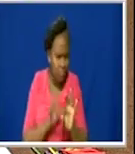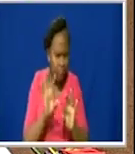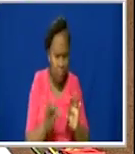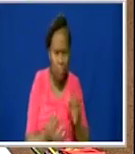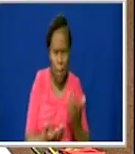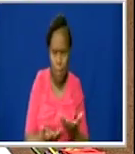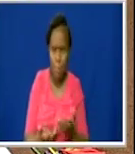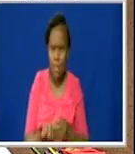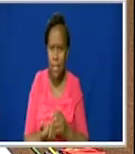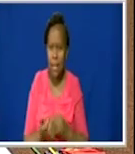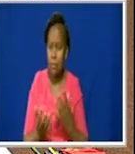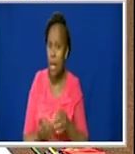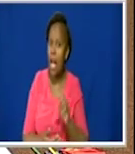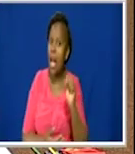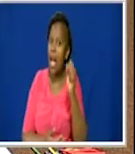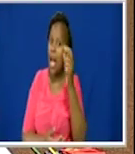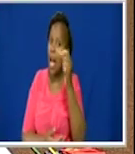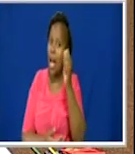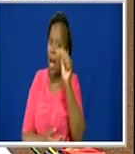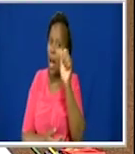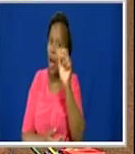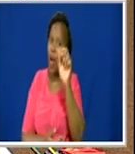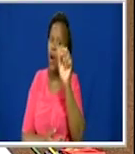find them. Oh, and we even have straws. Oh, yes.